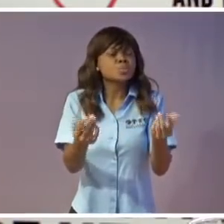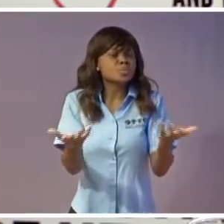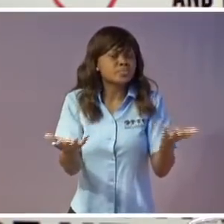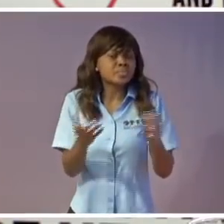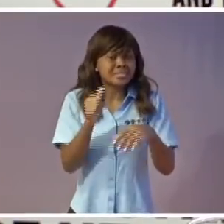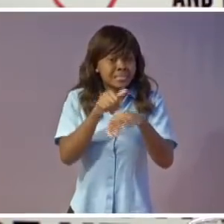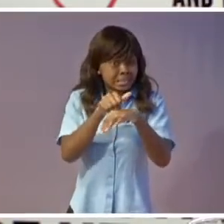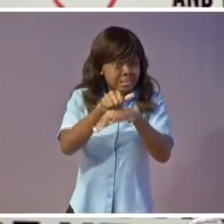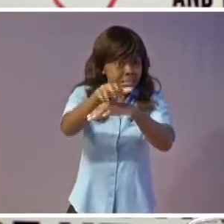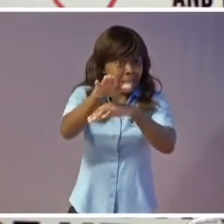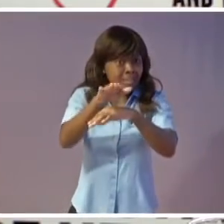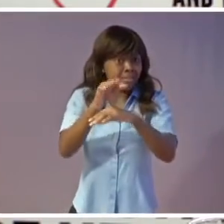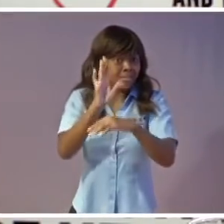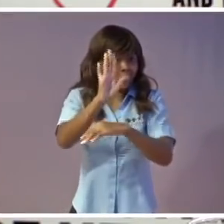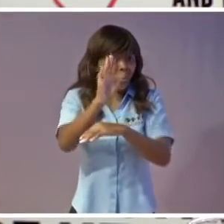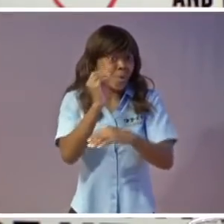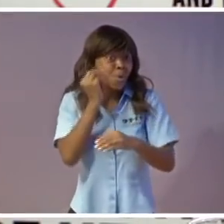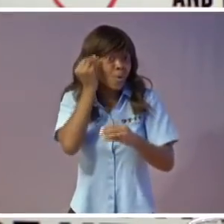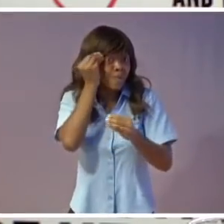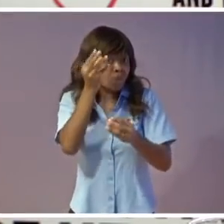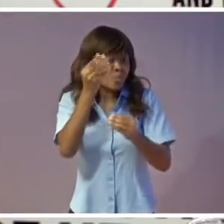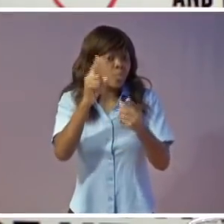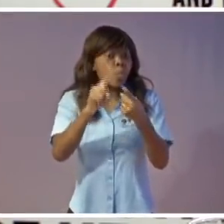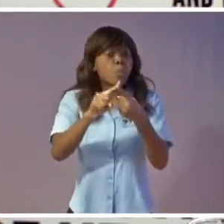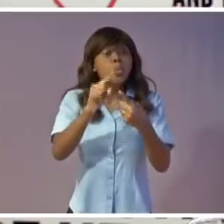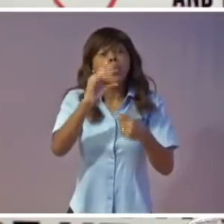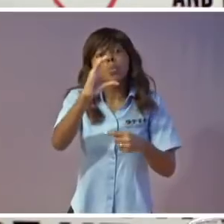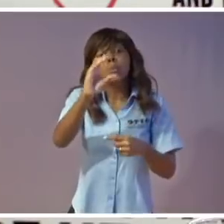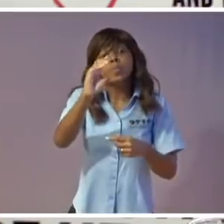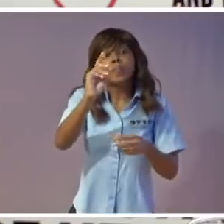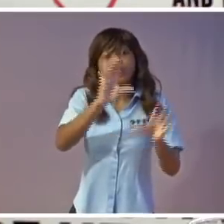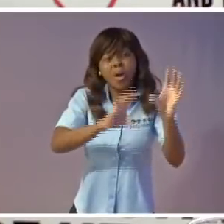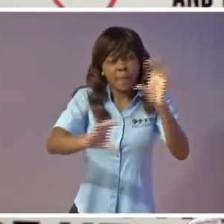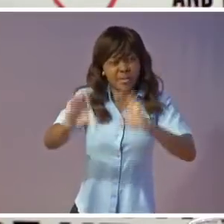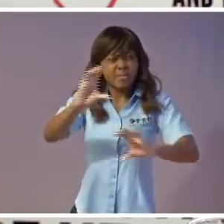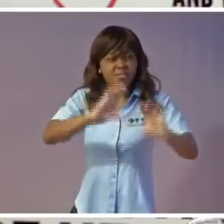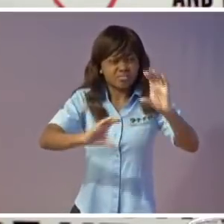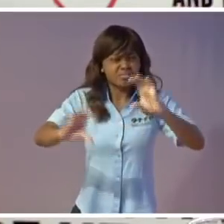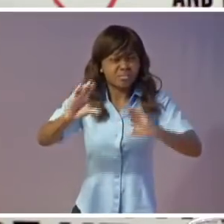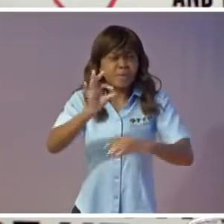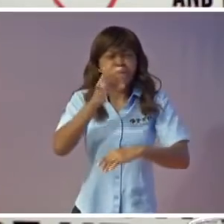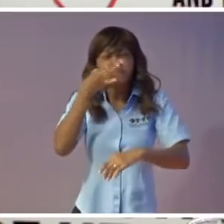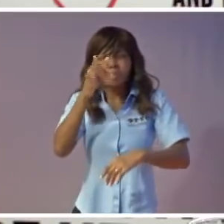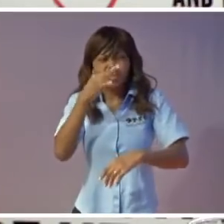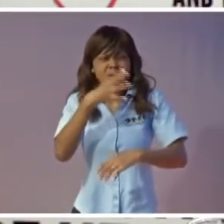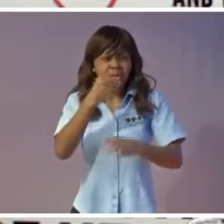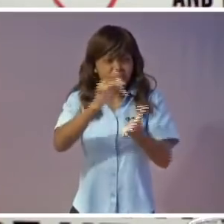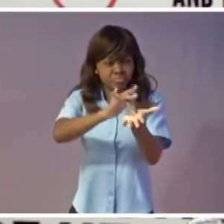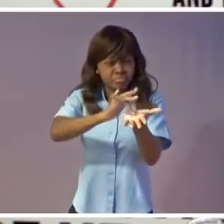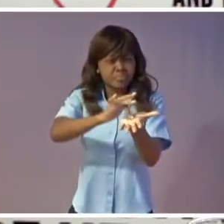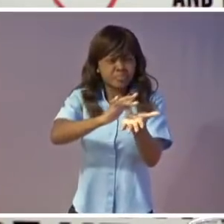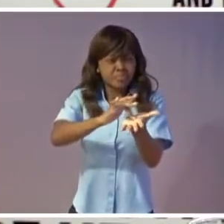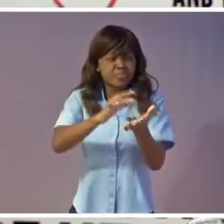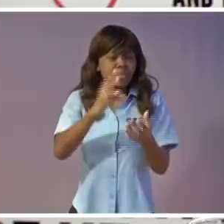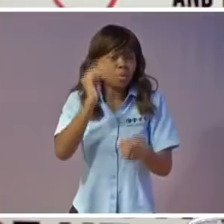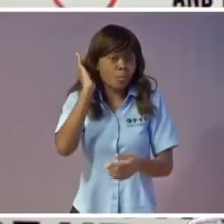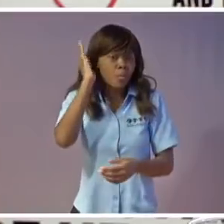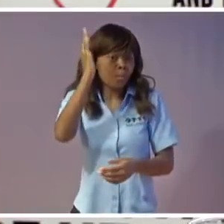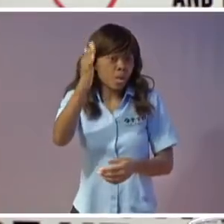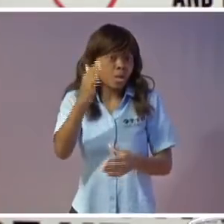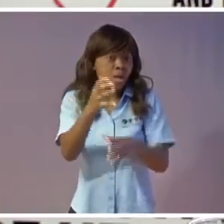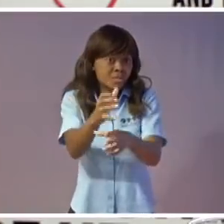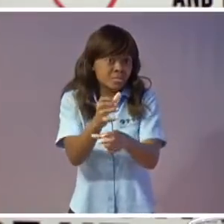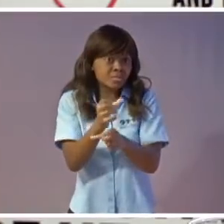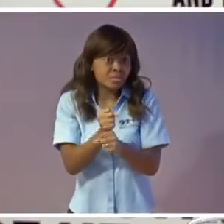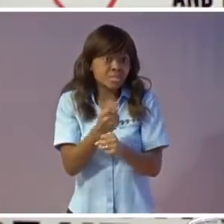and Drugs, and they are committed to turning around this in the shortest possible space of time. The issue